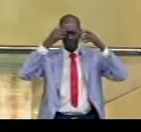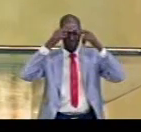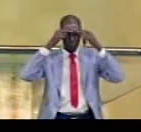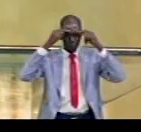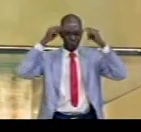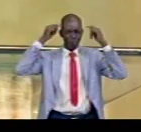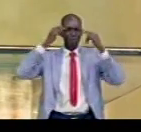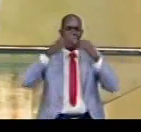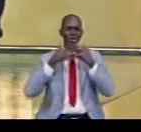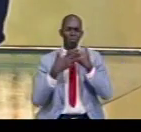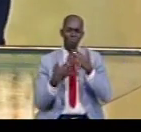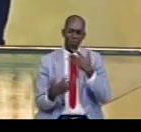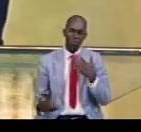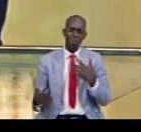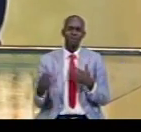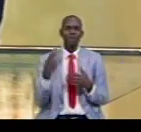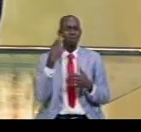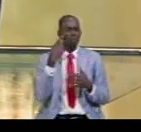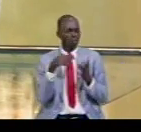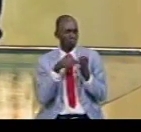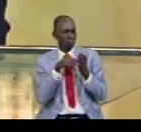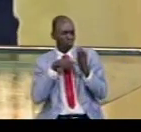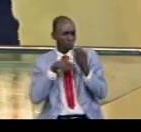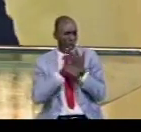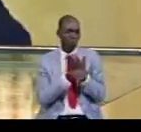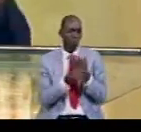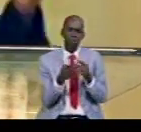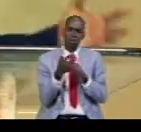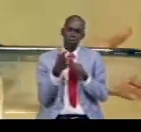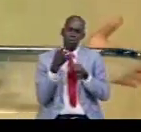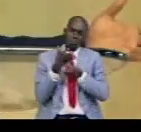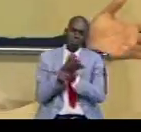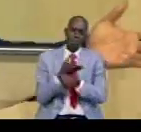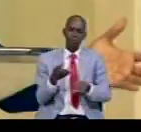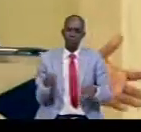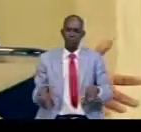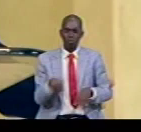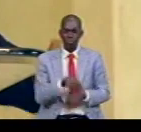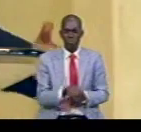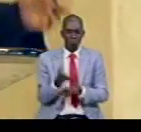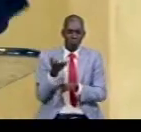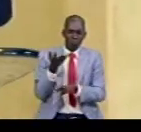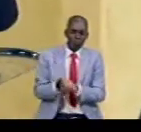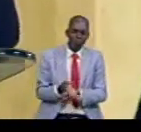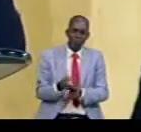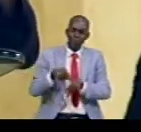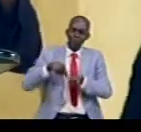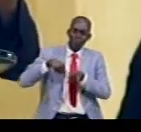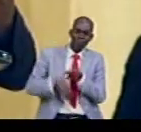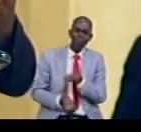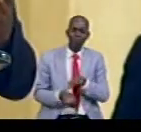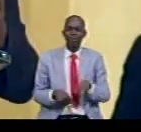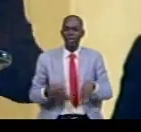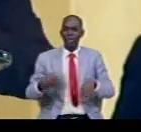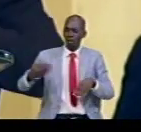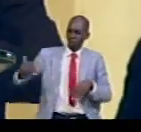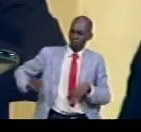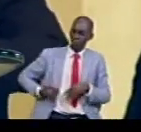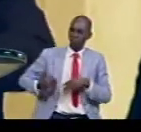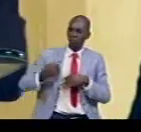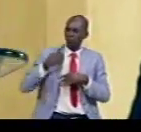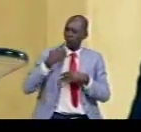cross. Oh, I should have been crucified on that cross. I should have been nailed to that cross. I should have been beaten with those